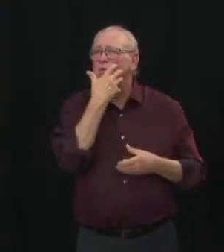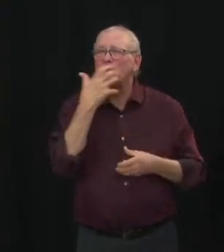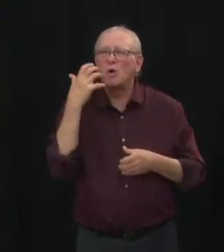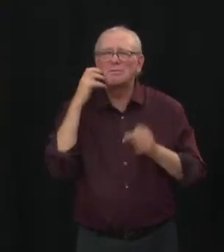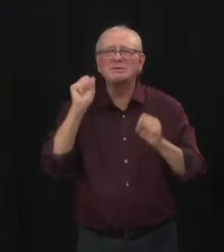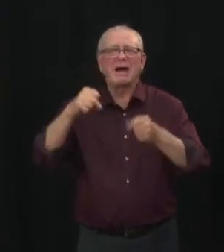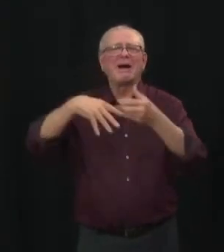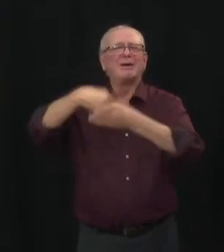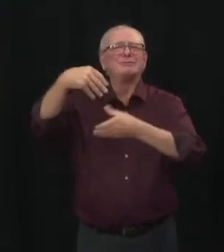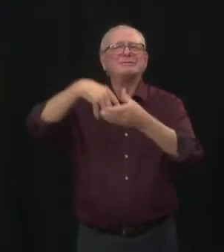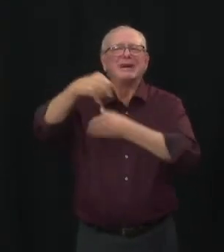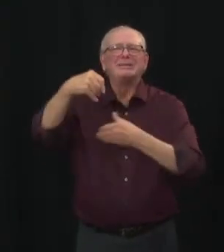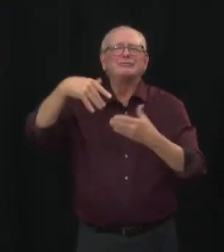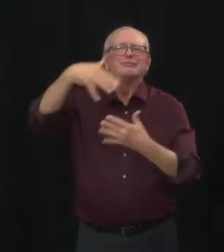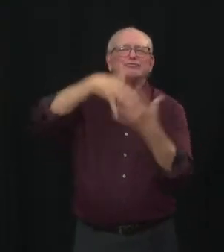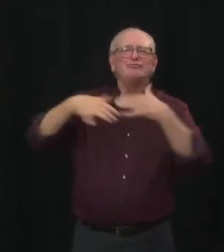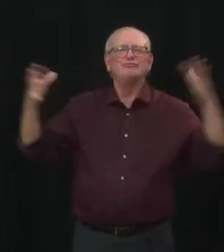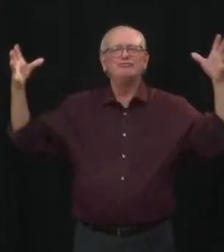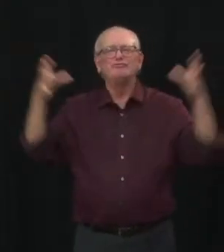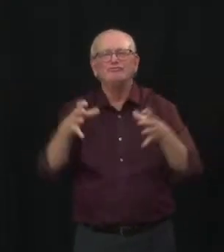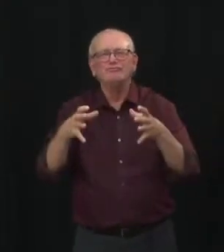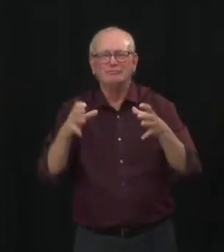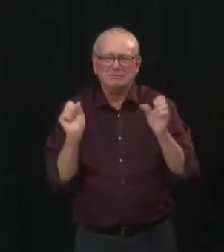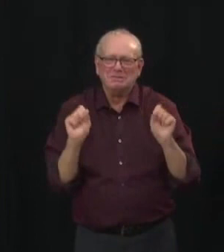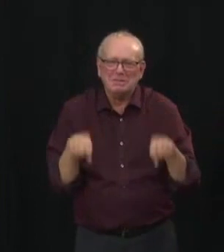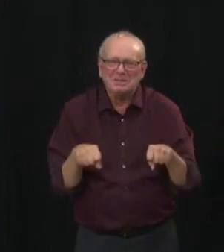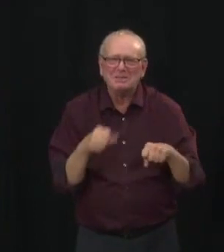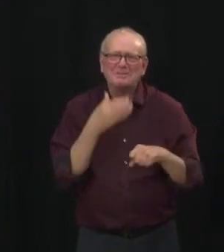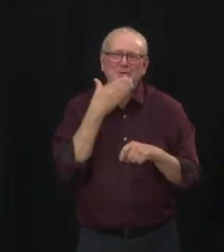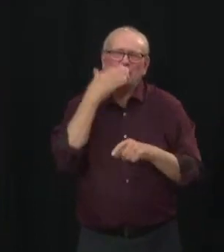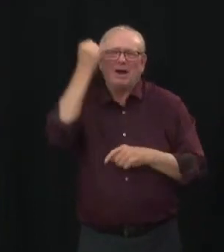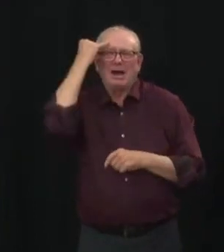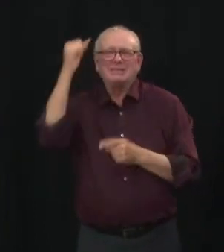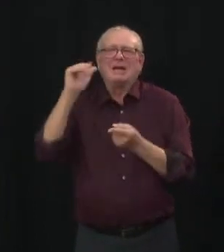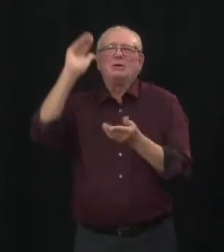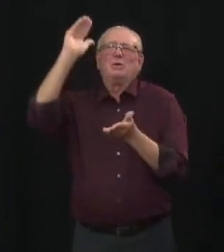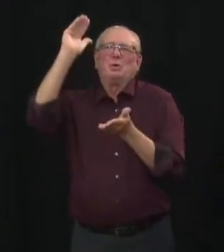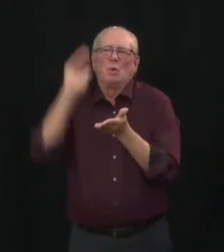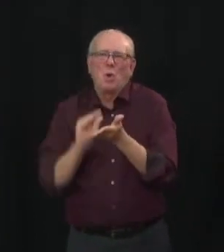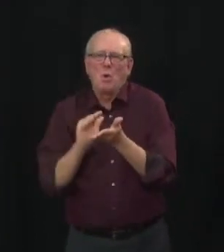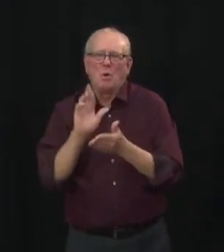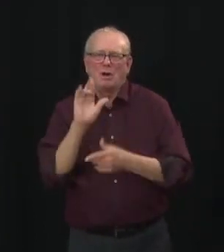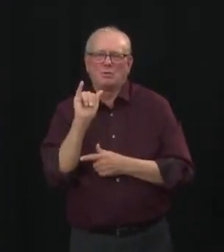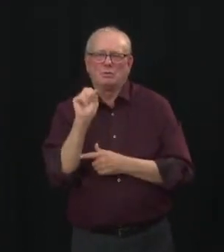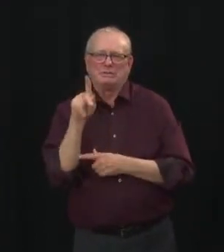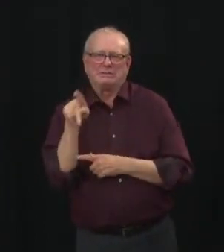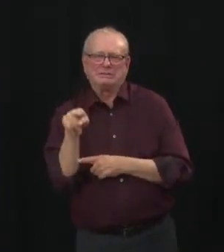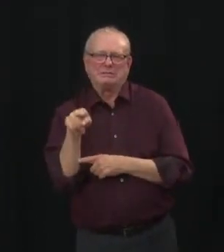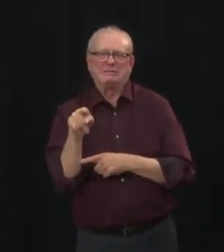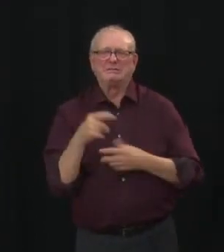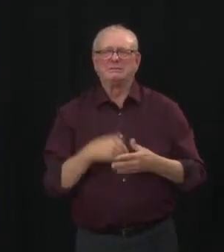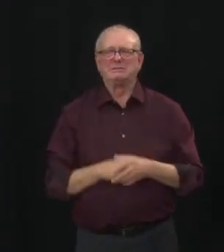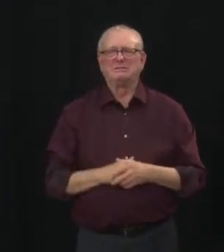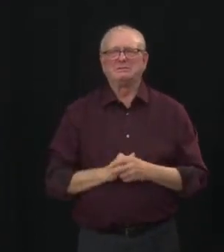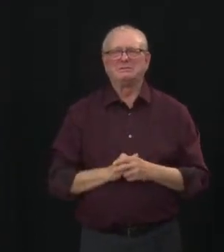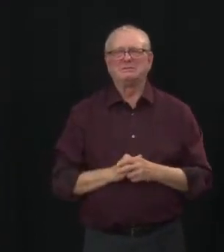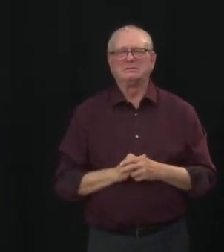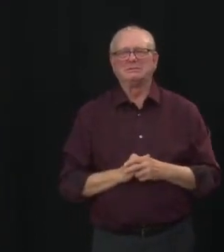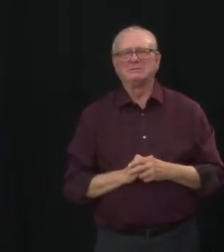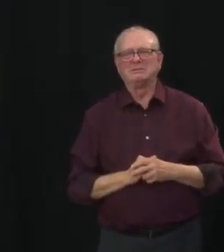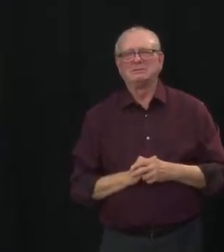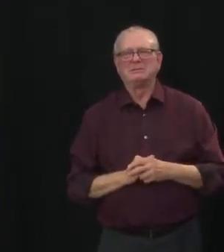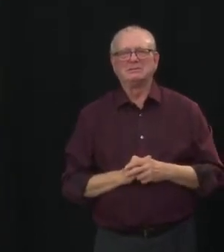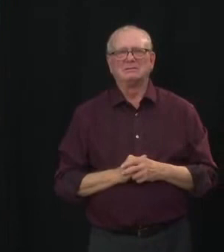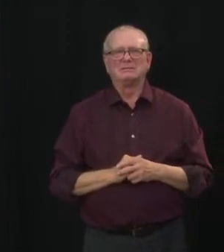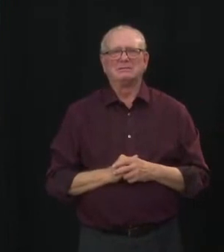of the things that we know that can reduce risk, just consider how those can be incorporated into those gatherings as we,